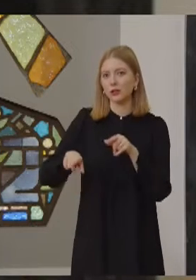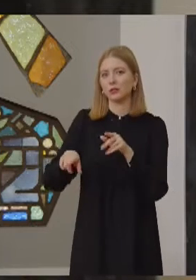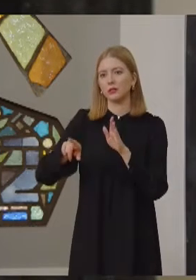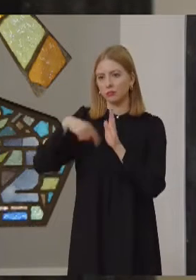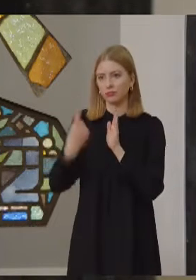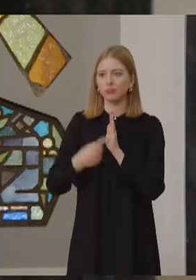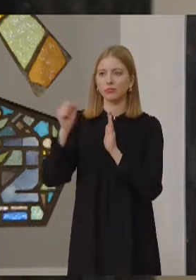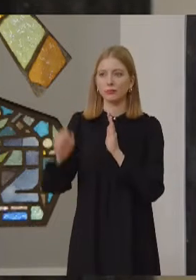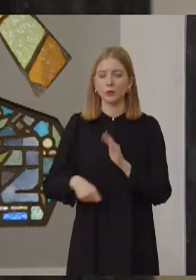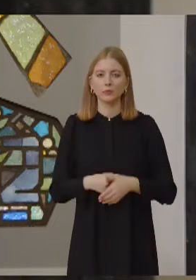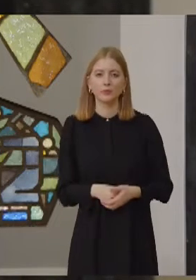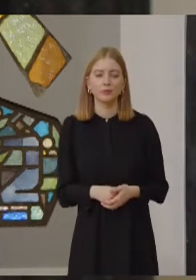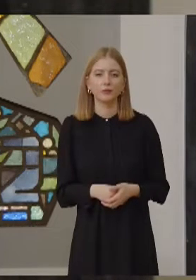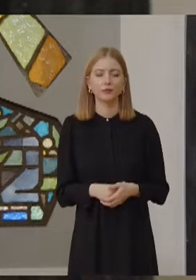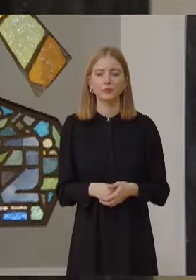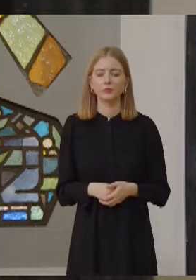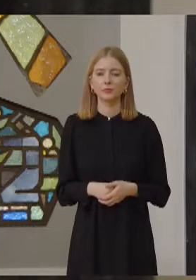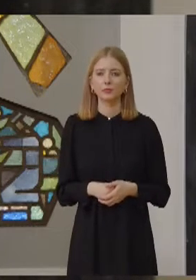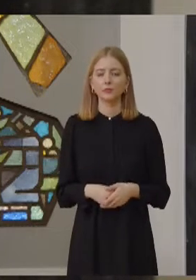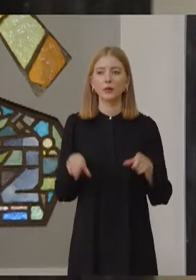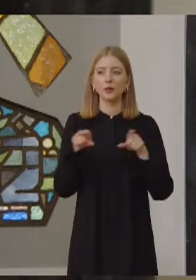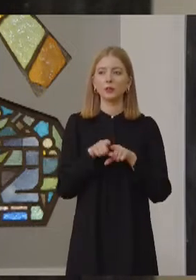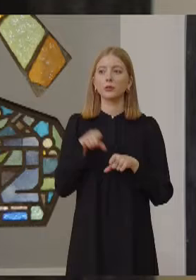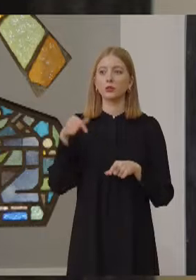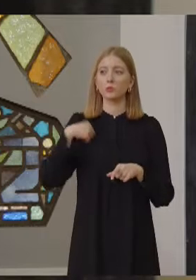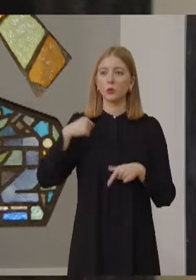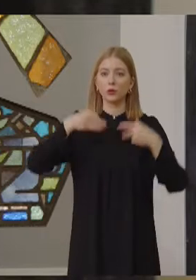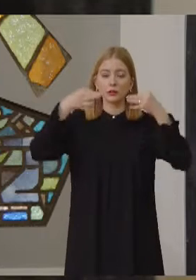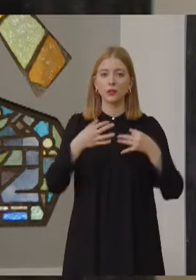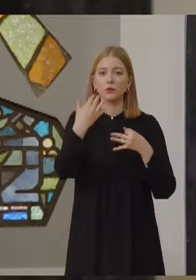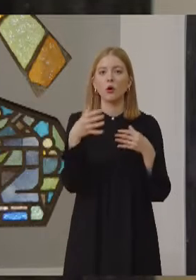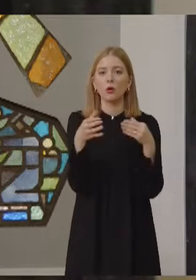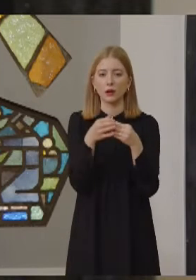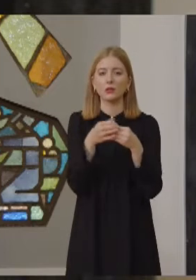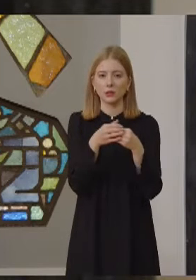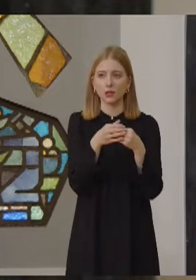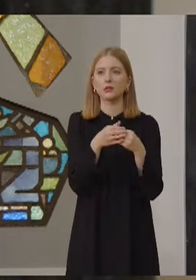as soon as you have it, without waiting for the end of the debate.